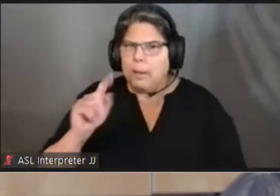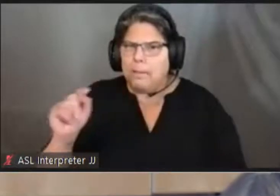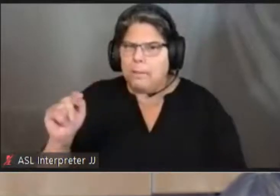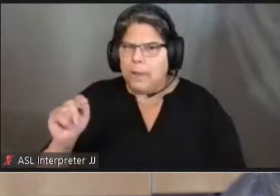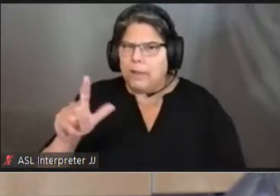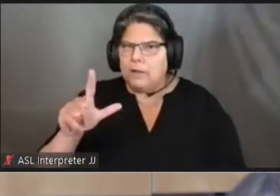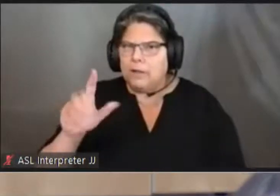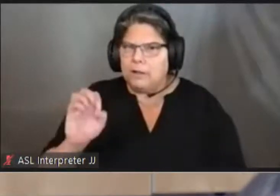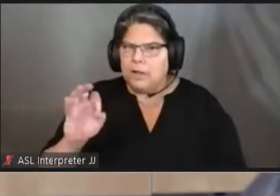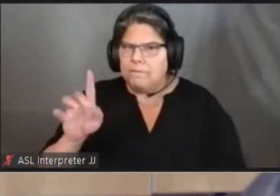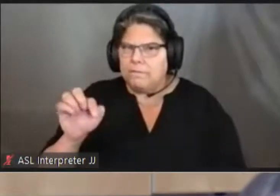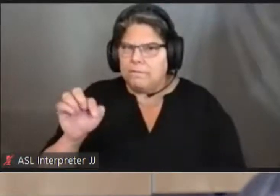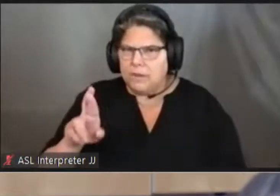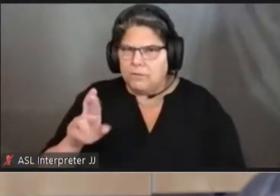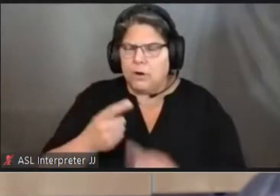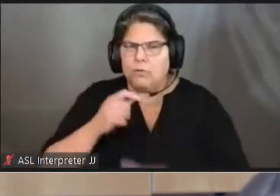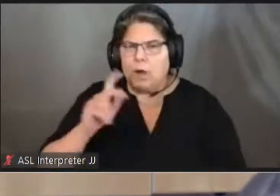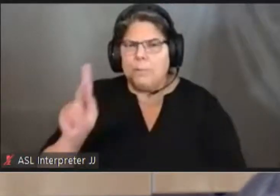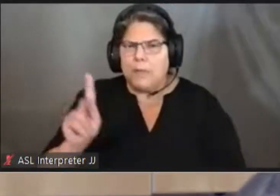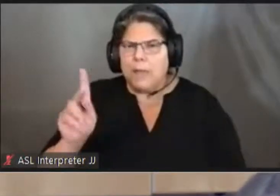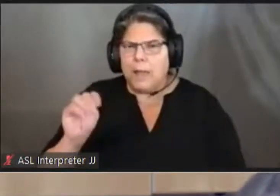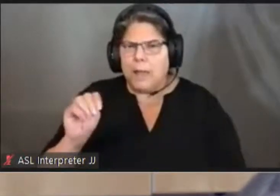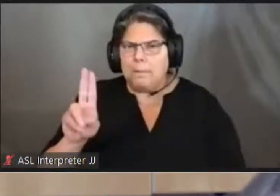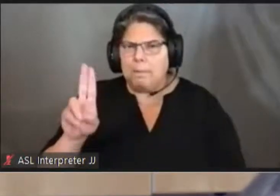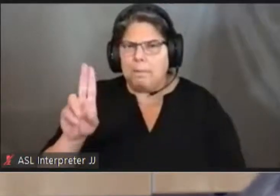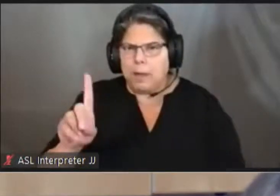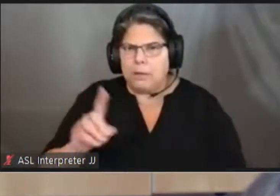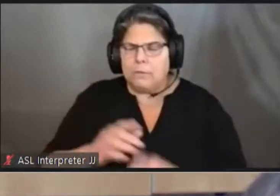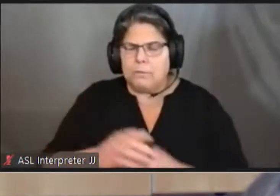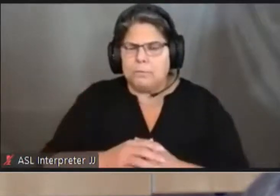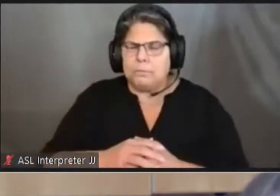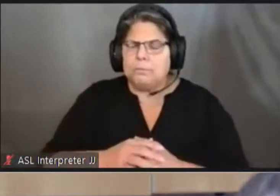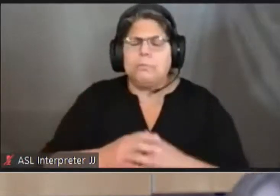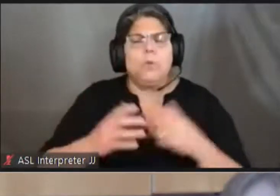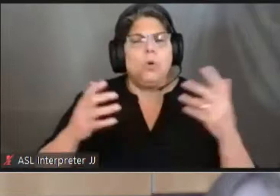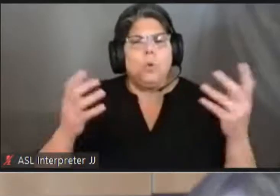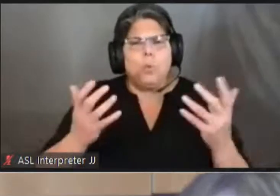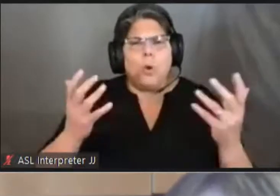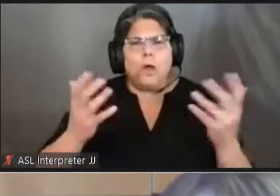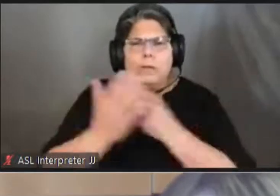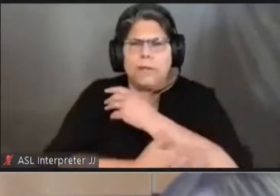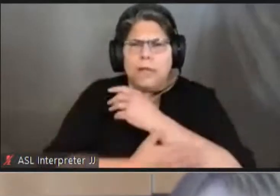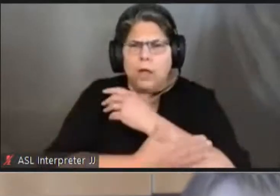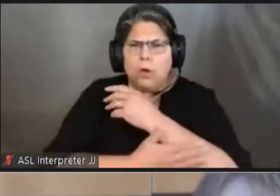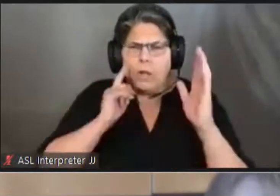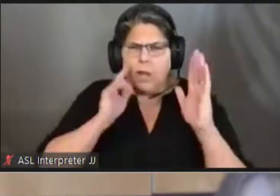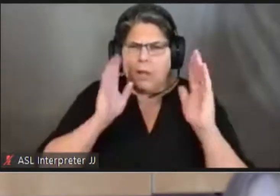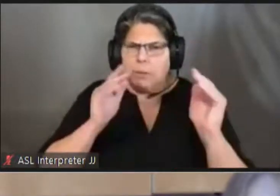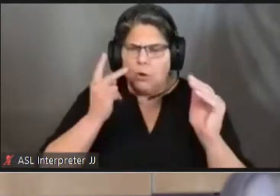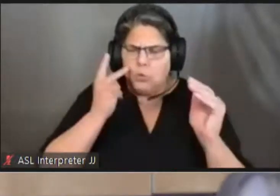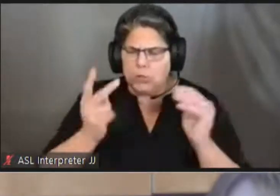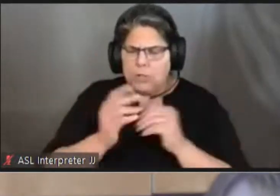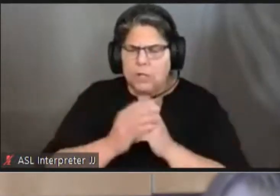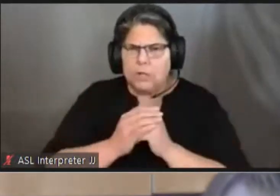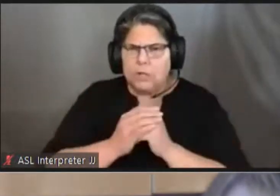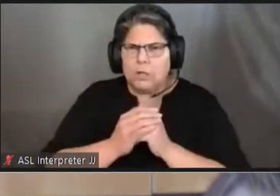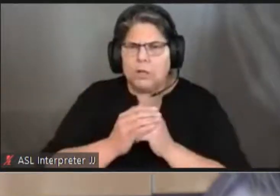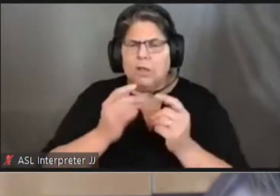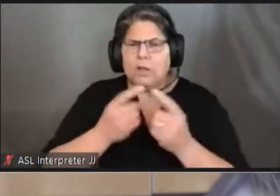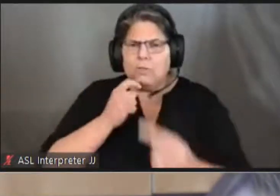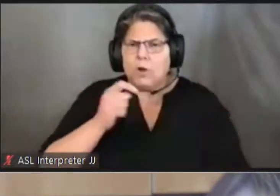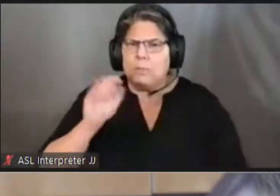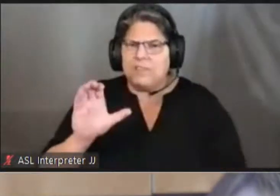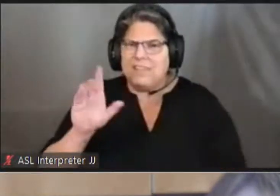KMUD. That question reads, what is the county expecting to see when it comes to the CDC's